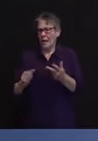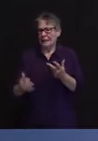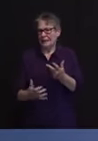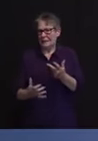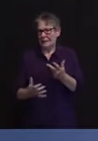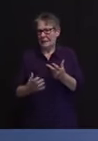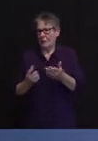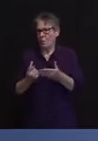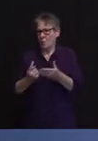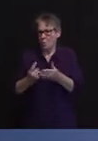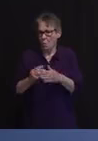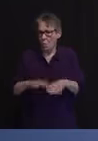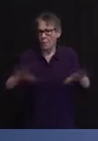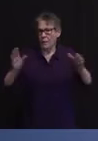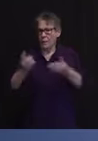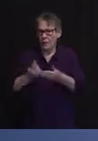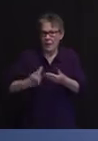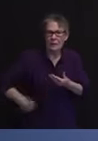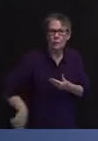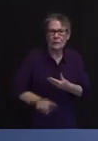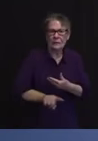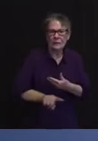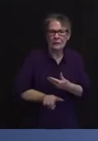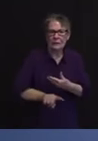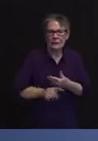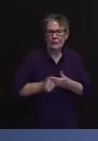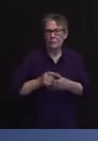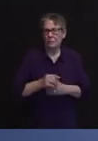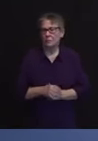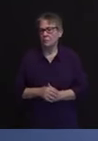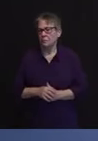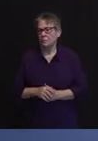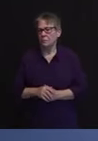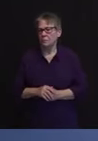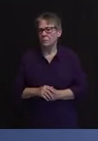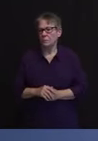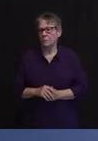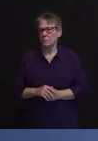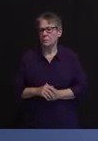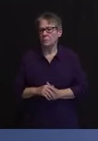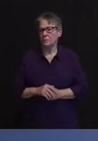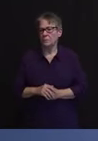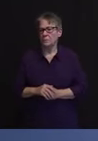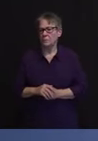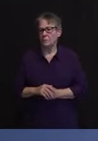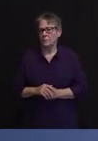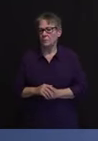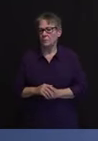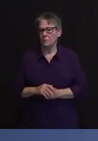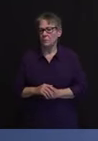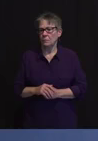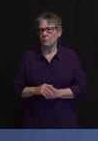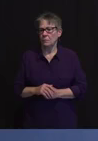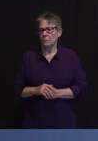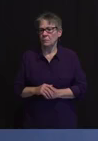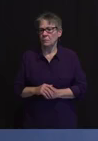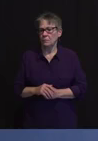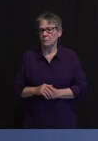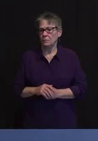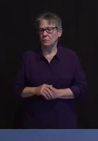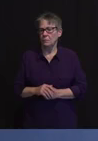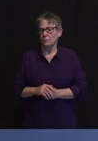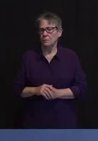As the governor shared, we're reporting 3,219 new cases for a total of 64,584 cases in the